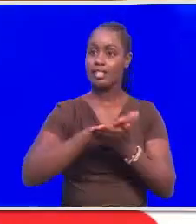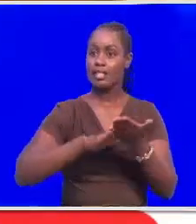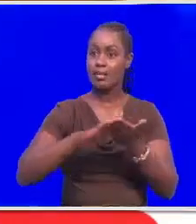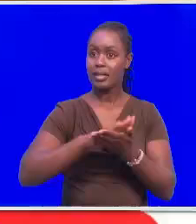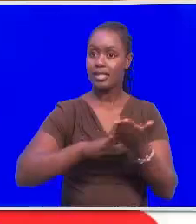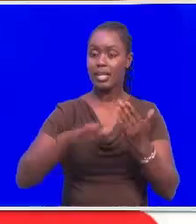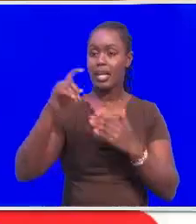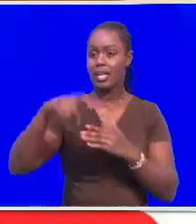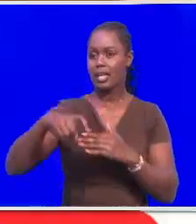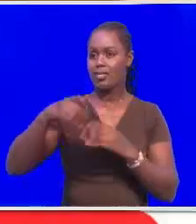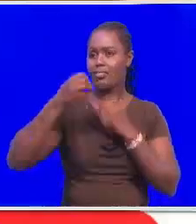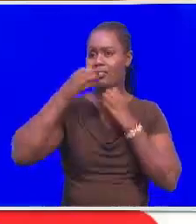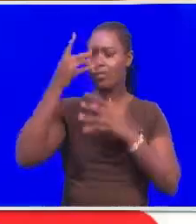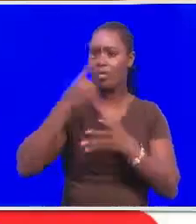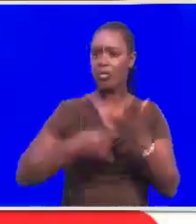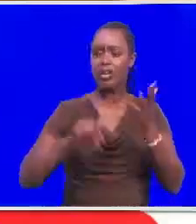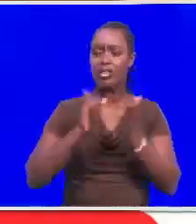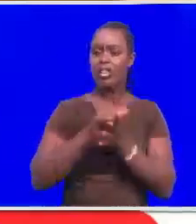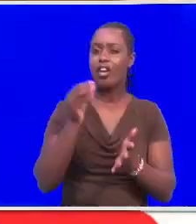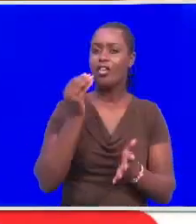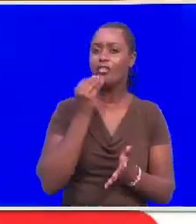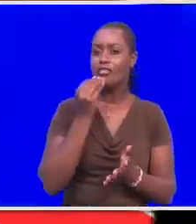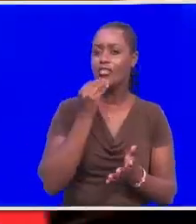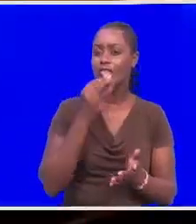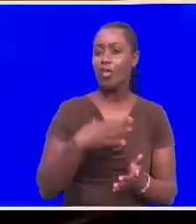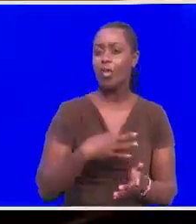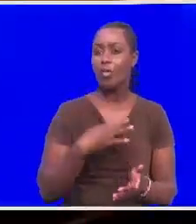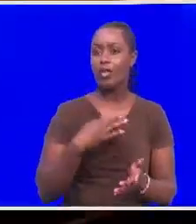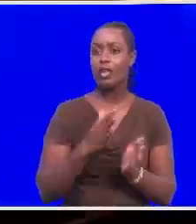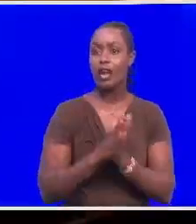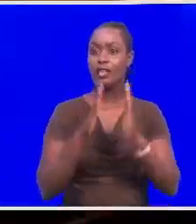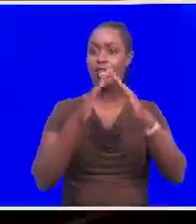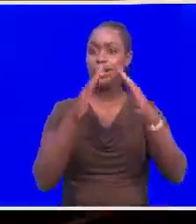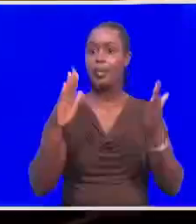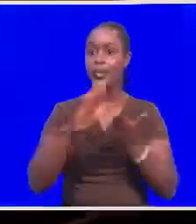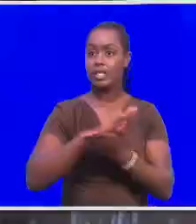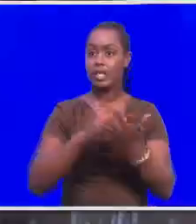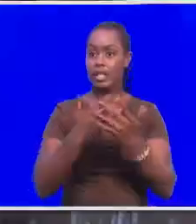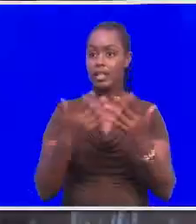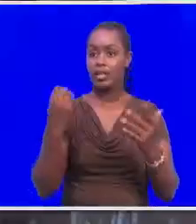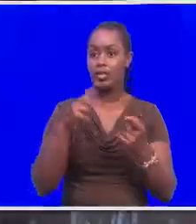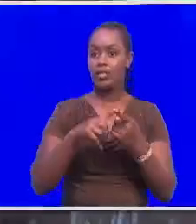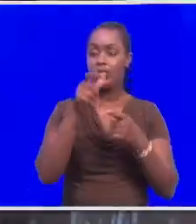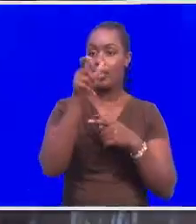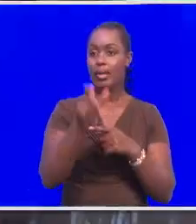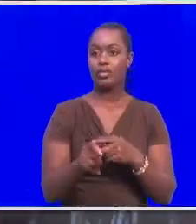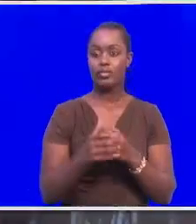need. We are told that food, clothing, and shelter are the basic needs of a human being.